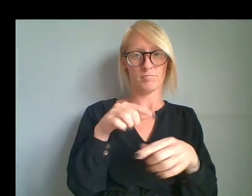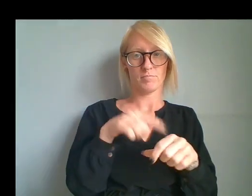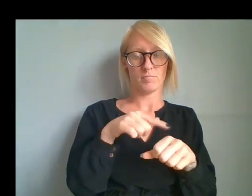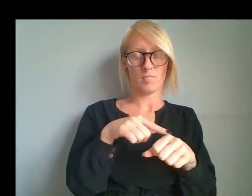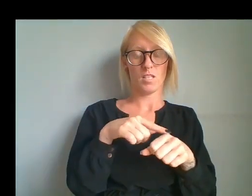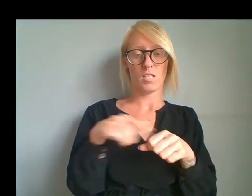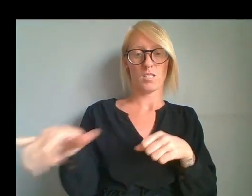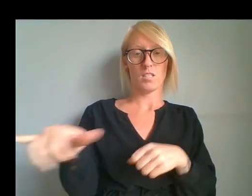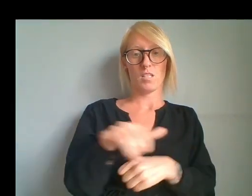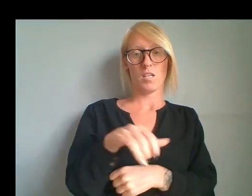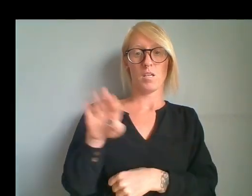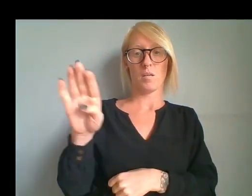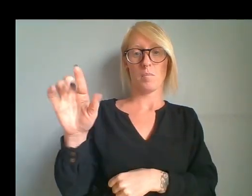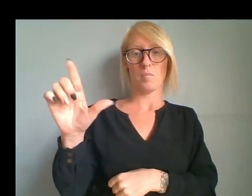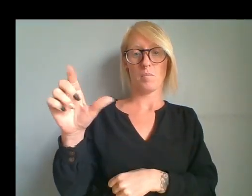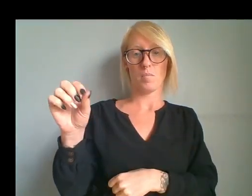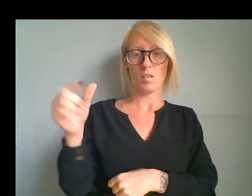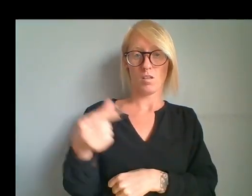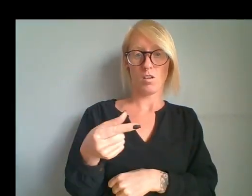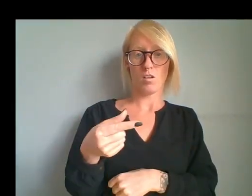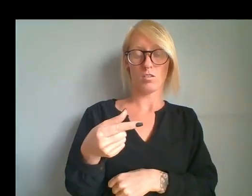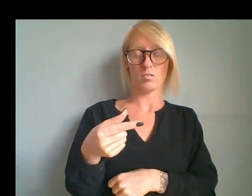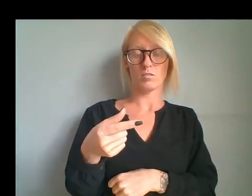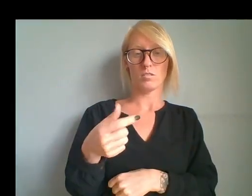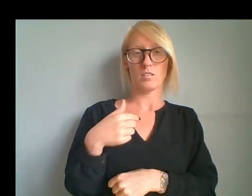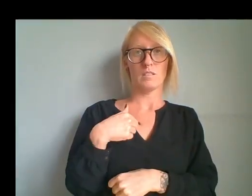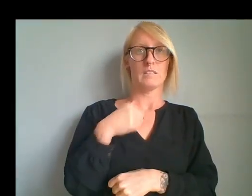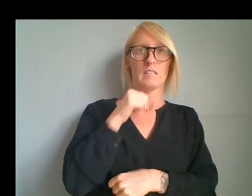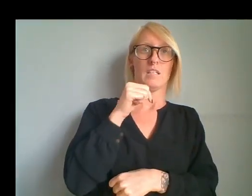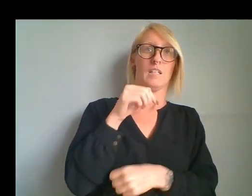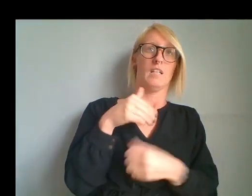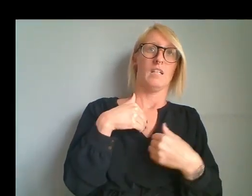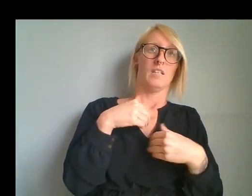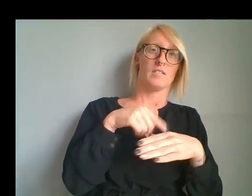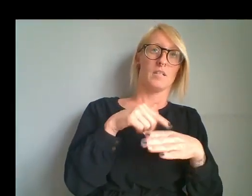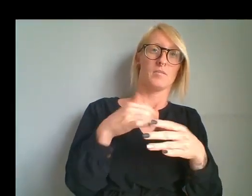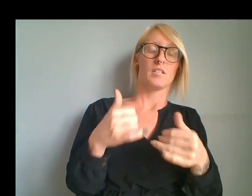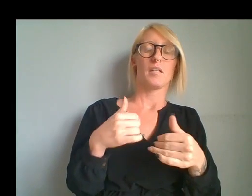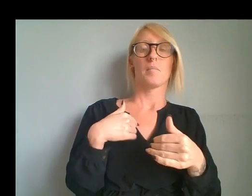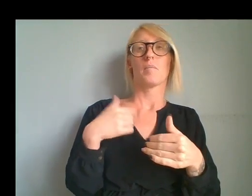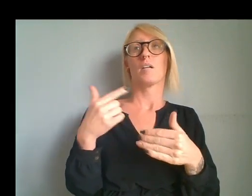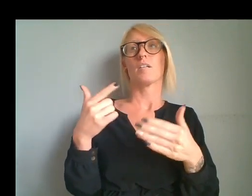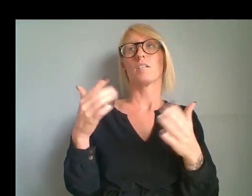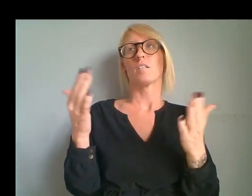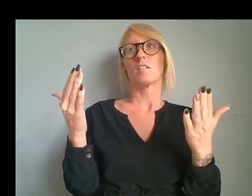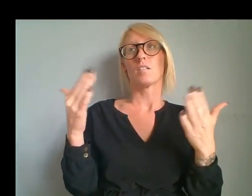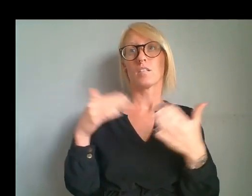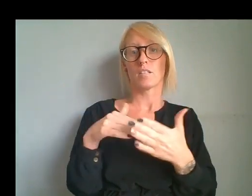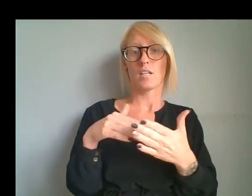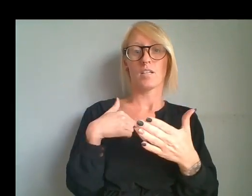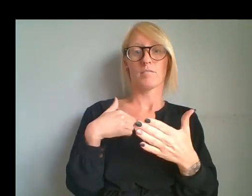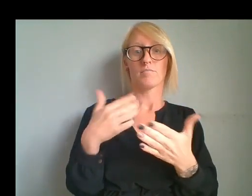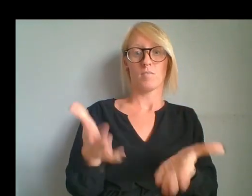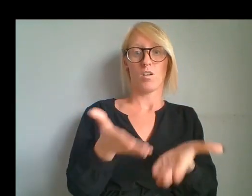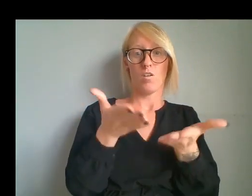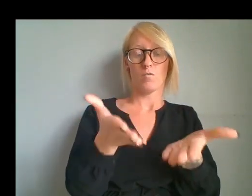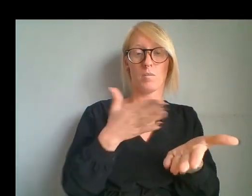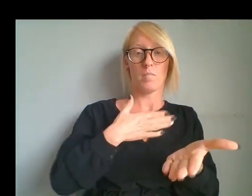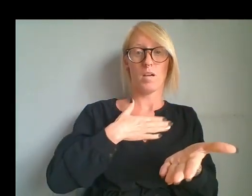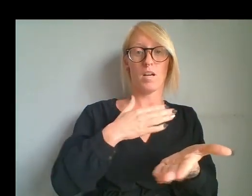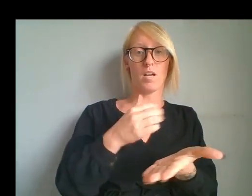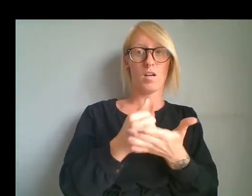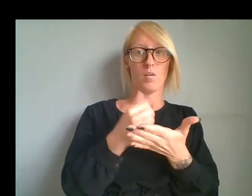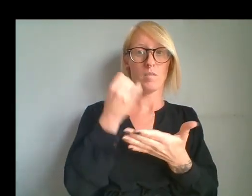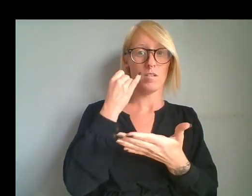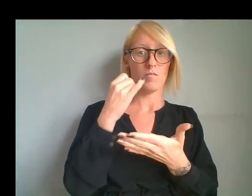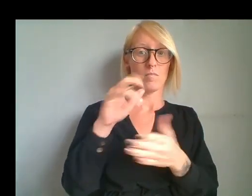there's a way, and unfortunately I don't have time today to talk about the technical parts of it, but again, I am offering my help for people who do want to do this,